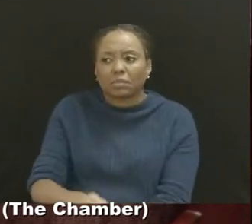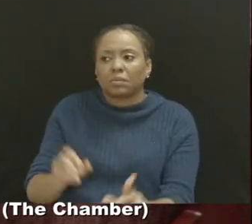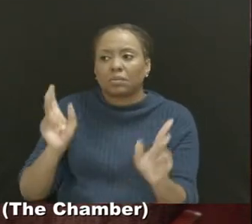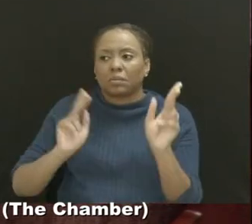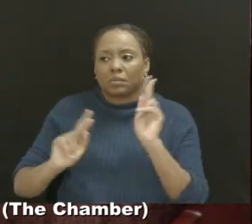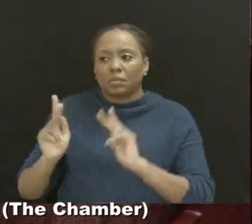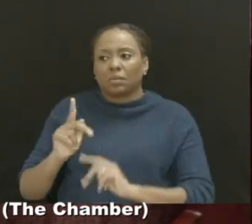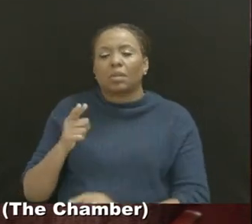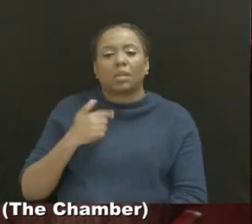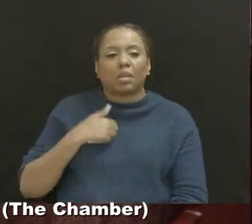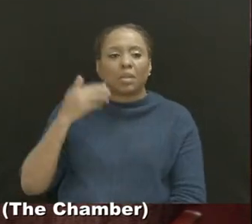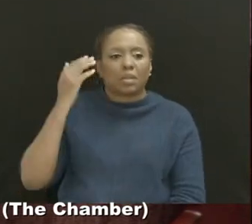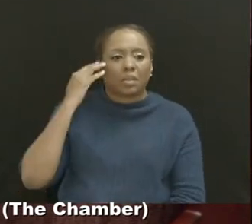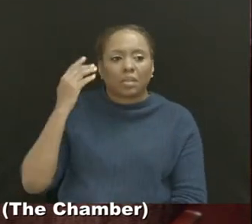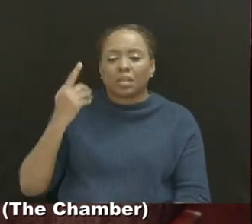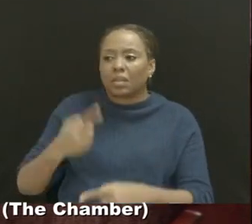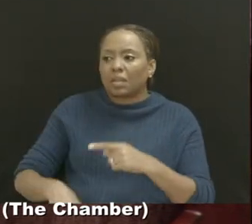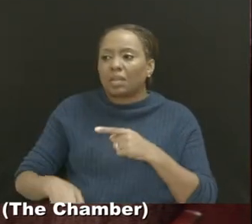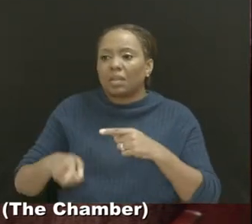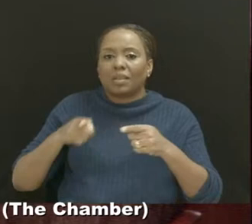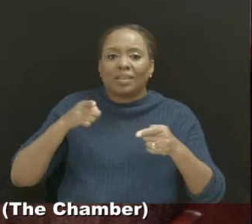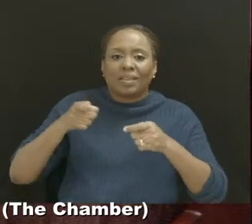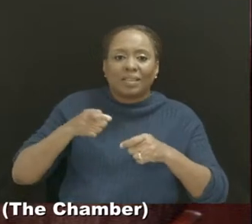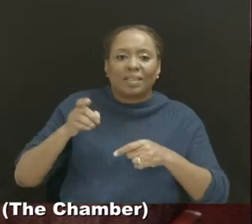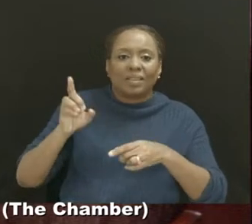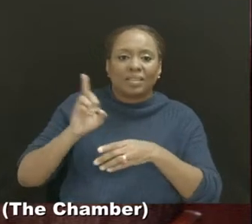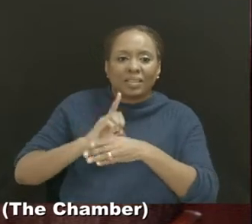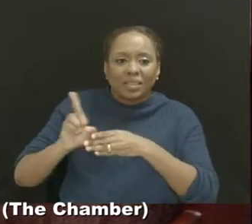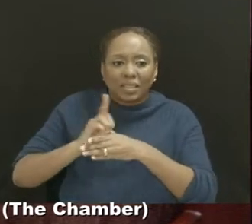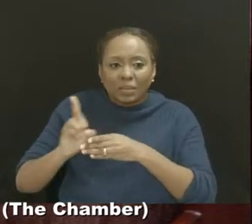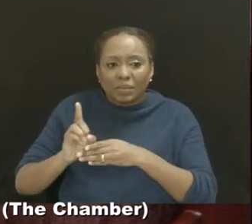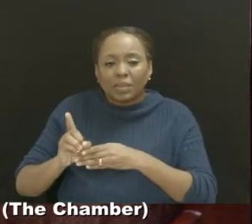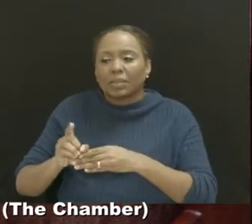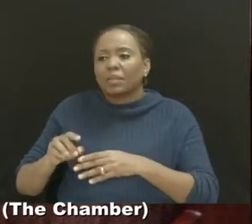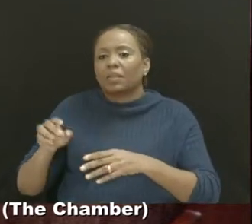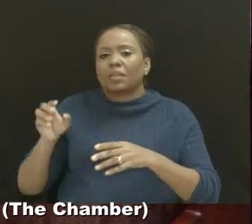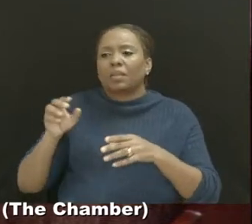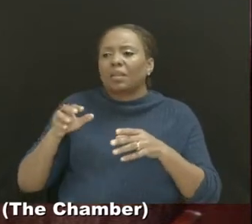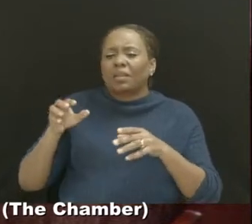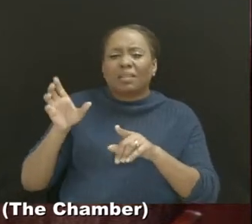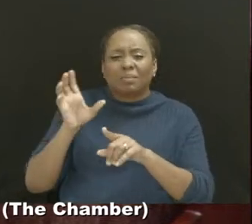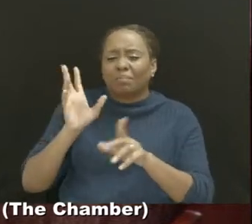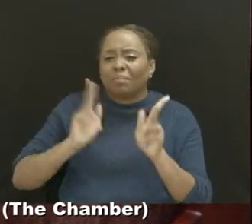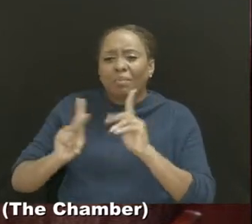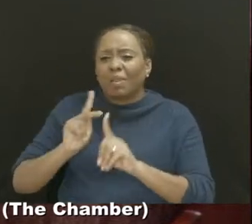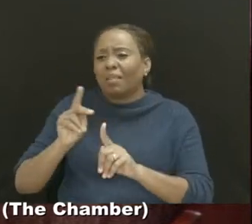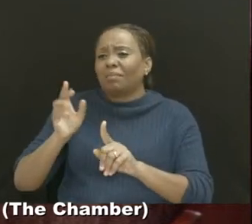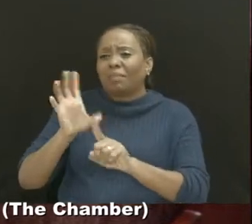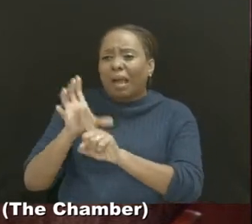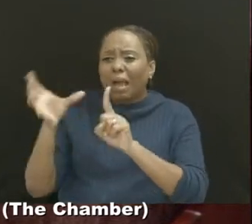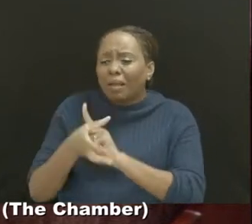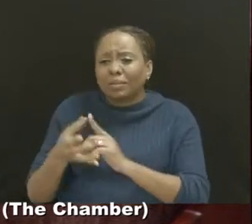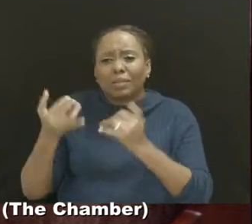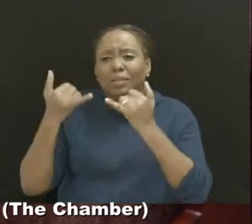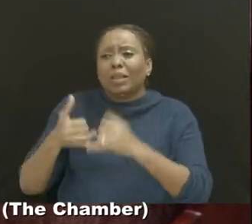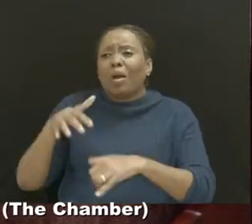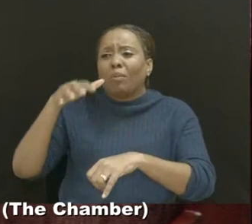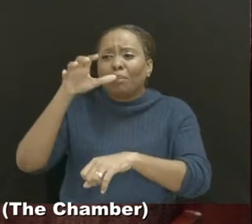legislate so many things, but you can't legislate discipline or a culture. And some Barbadians have become